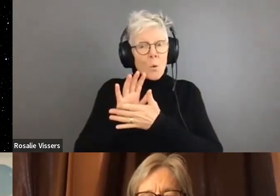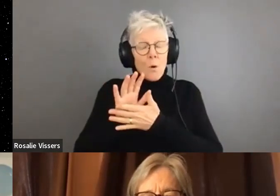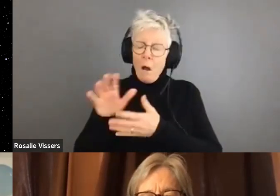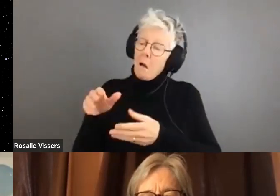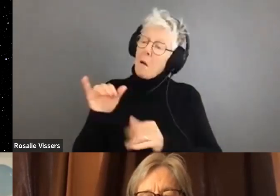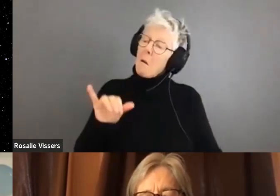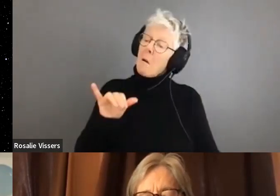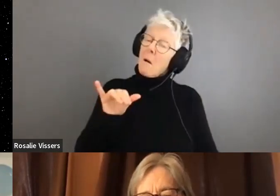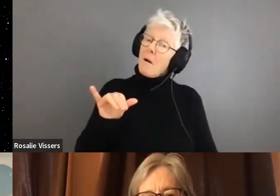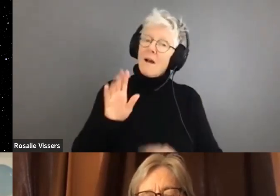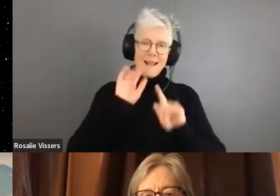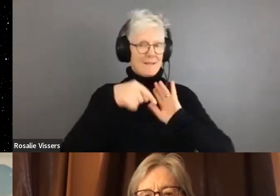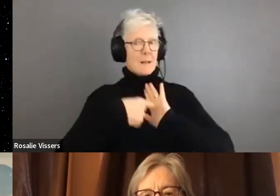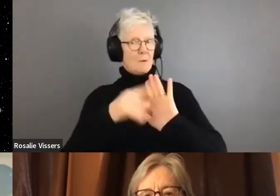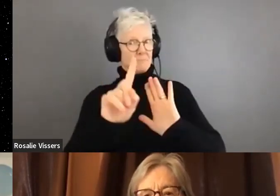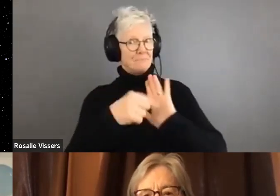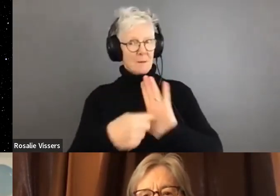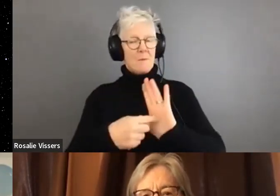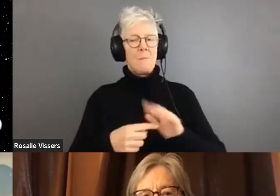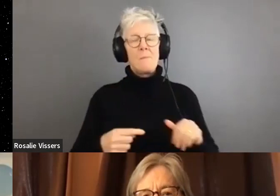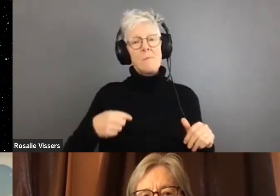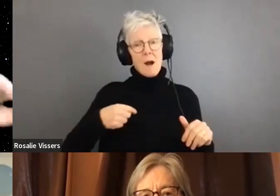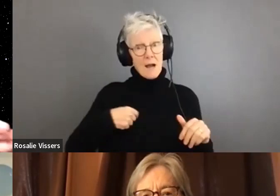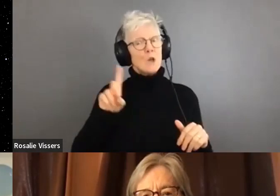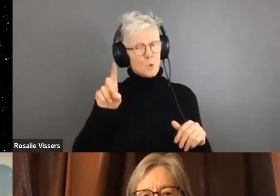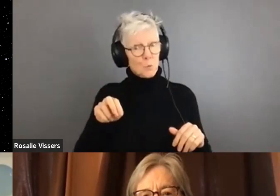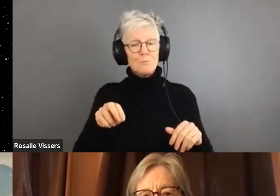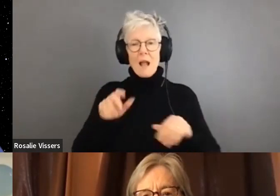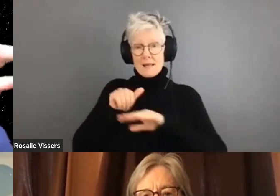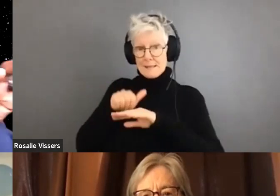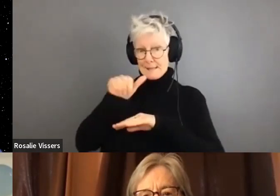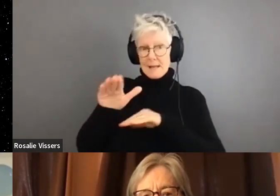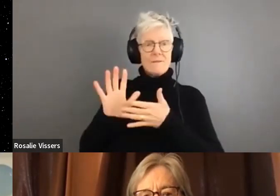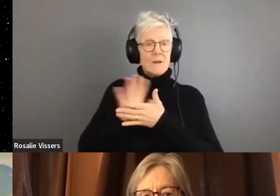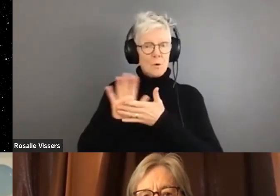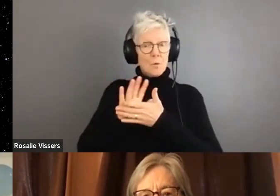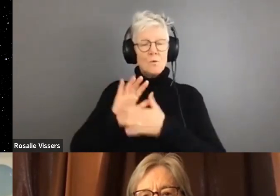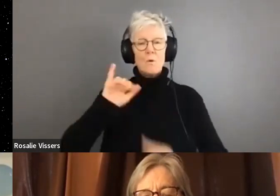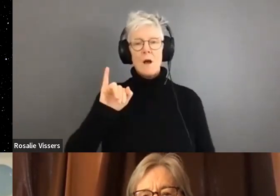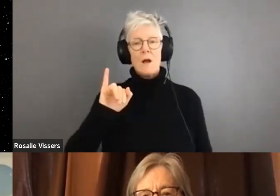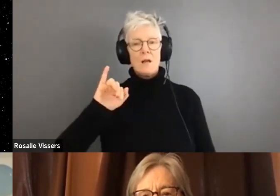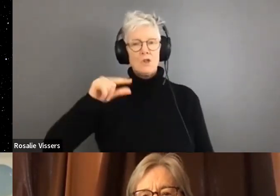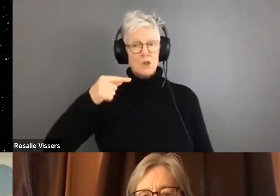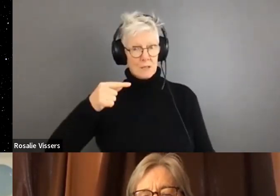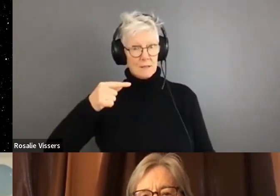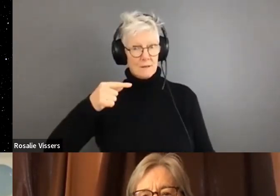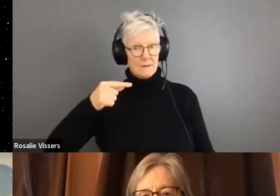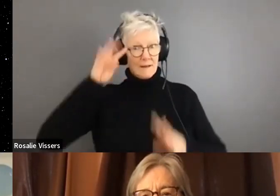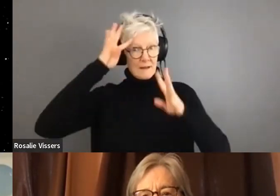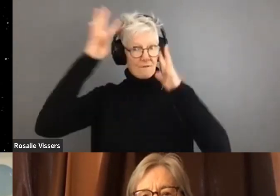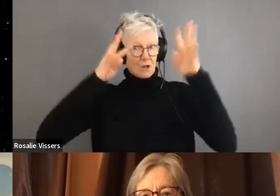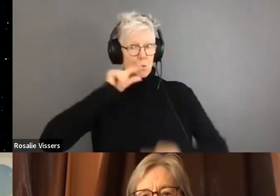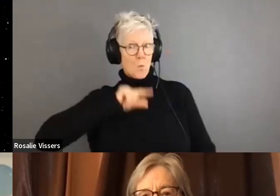because I'm not going to say I just don't talk the talk, I walk the walk. I actually sent a video message to the IG team last week.